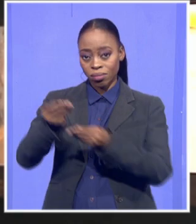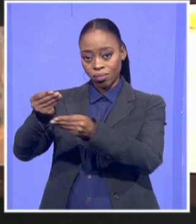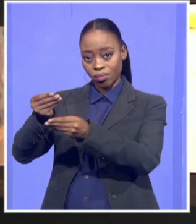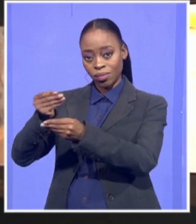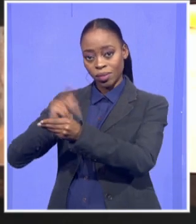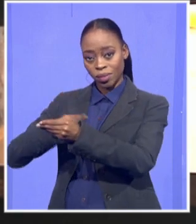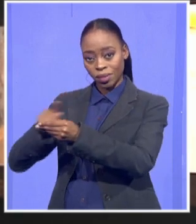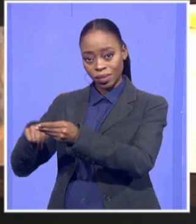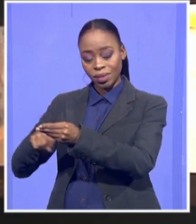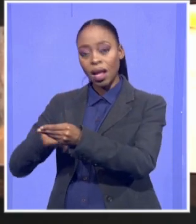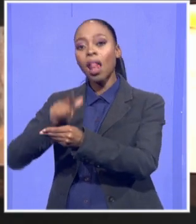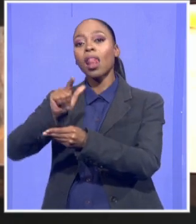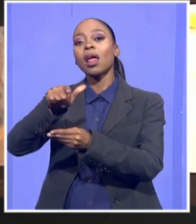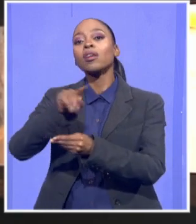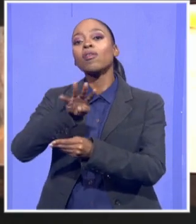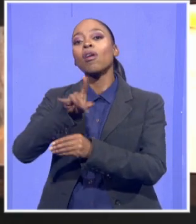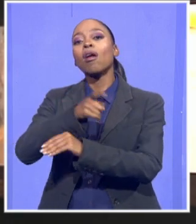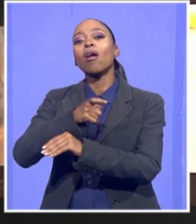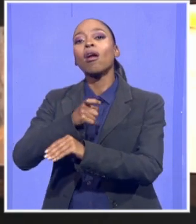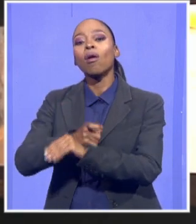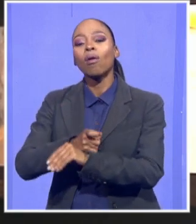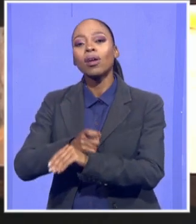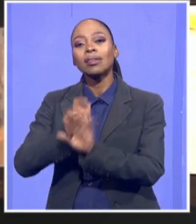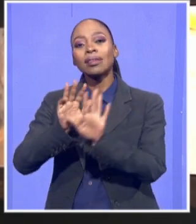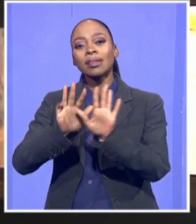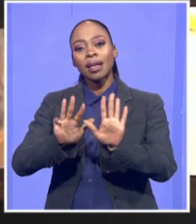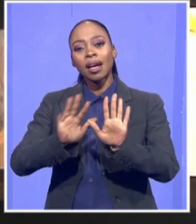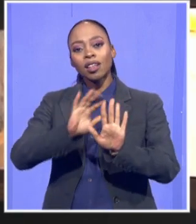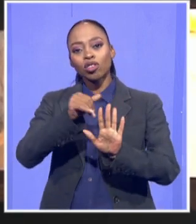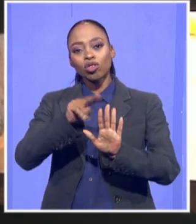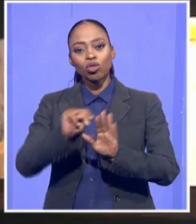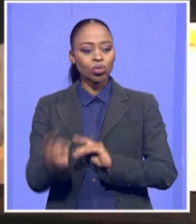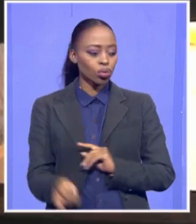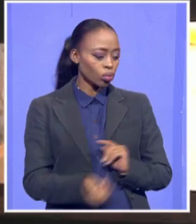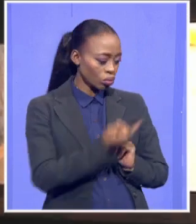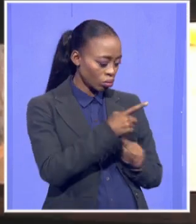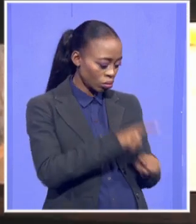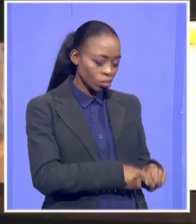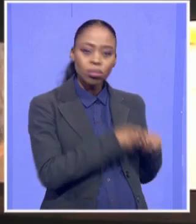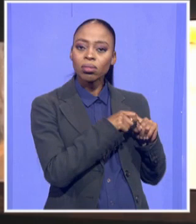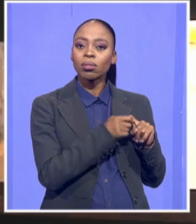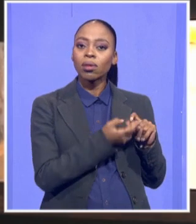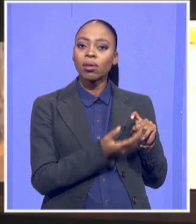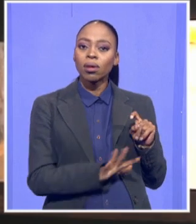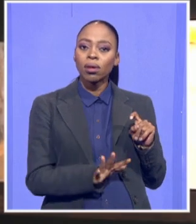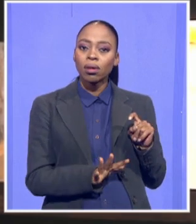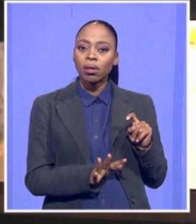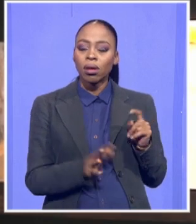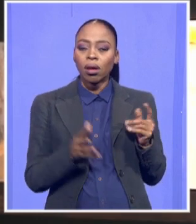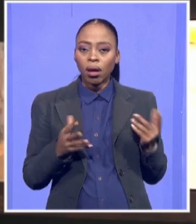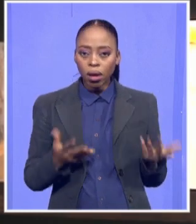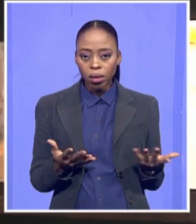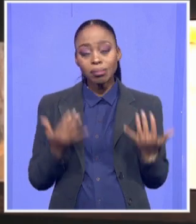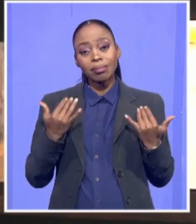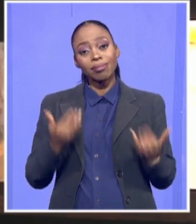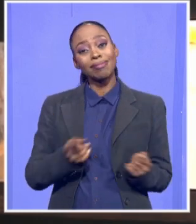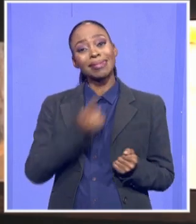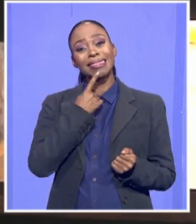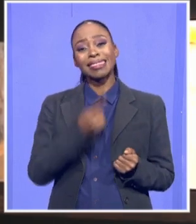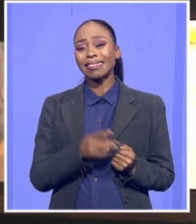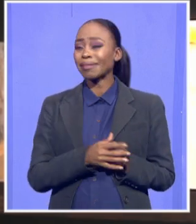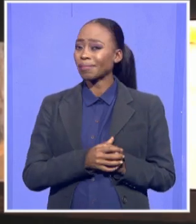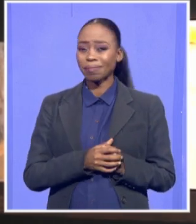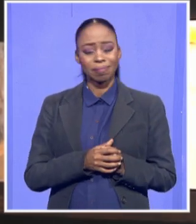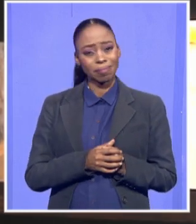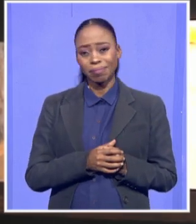48 hours later, that was the 9th of June when she was suspended. Advocate Budlender stating that you can't